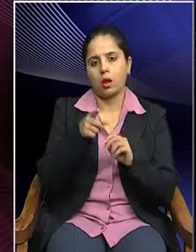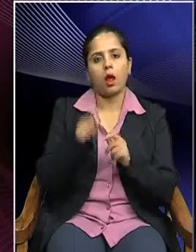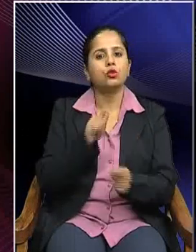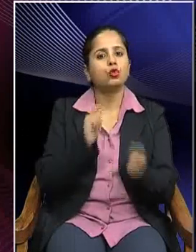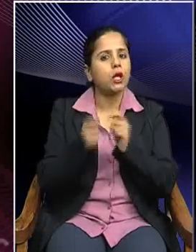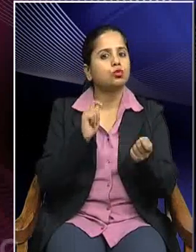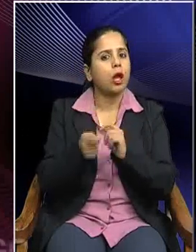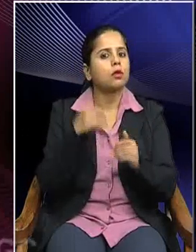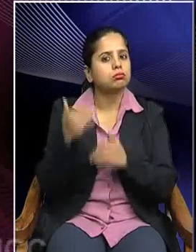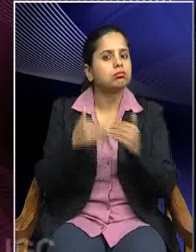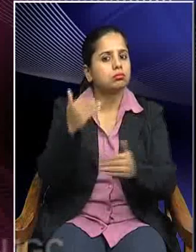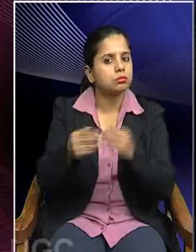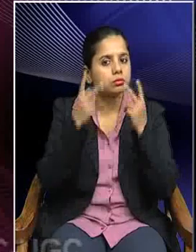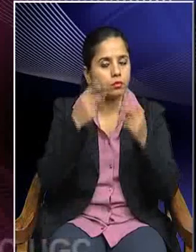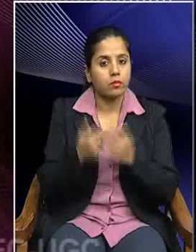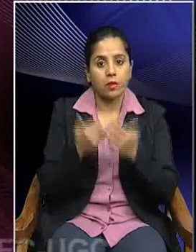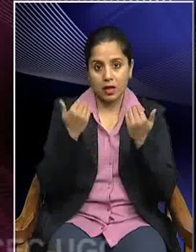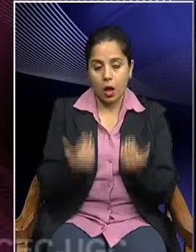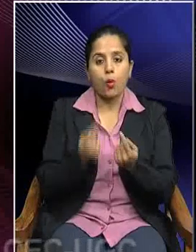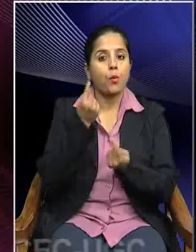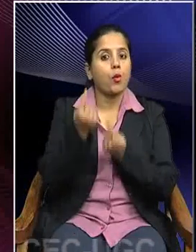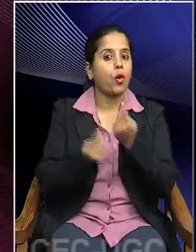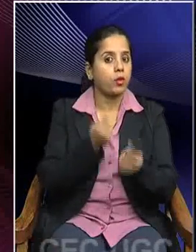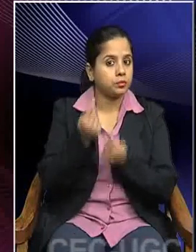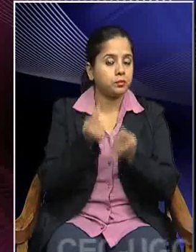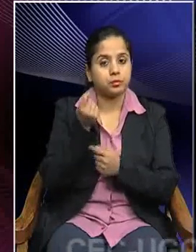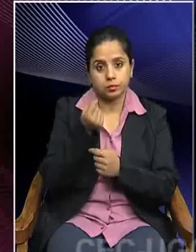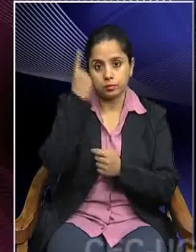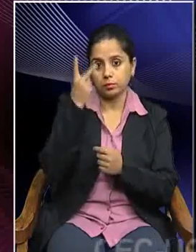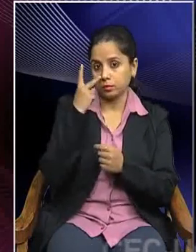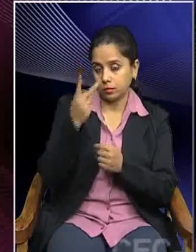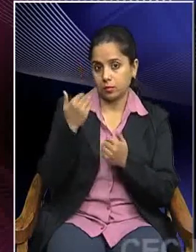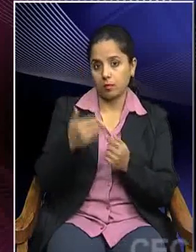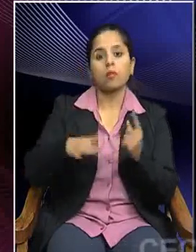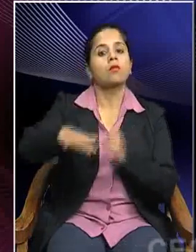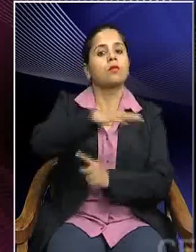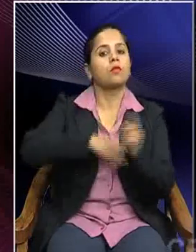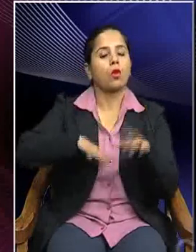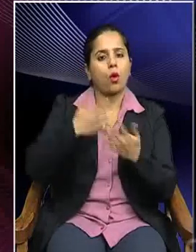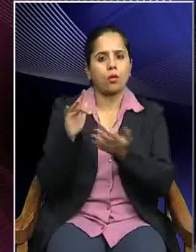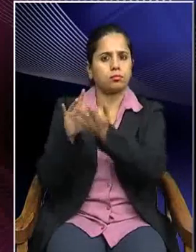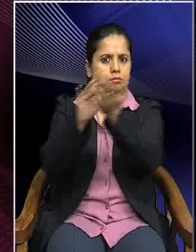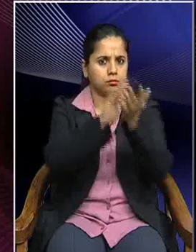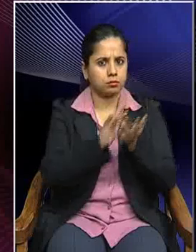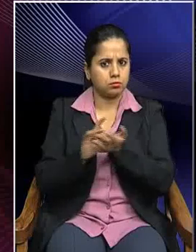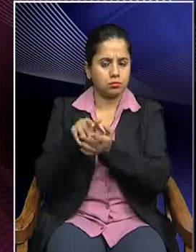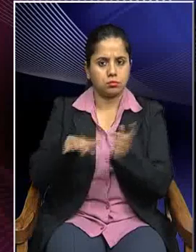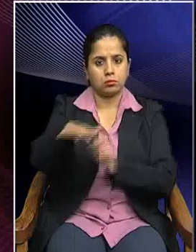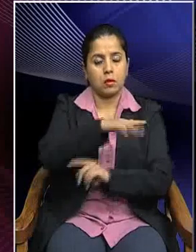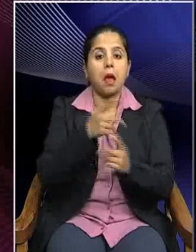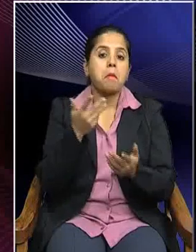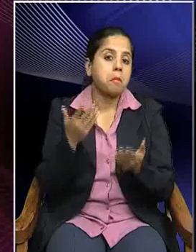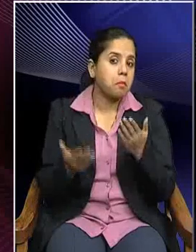changing. So the present political understanding of this area or geographical understanding of this area may